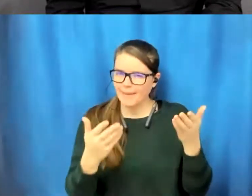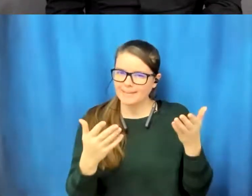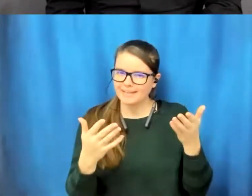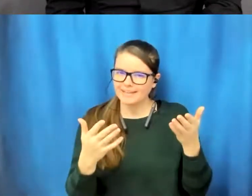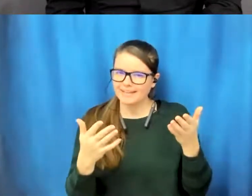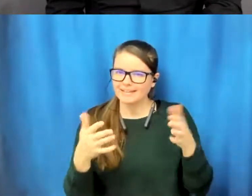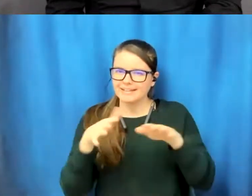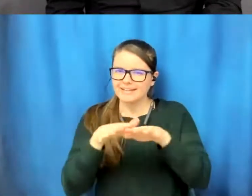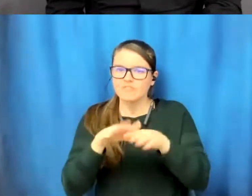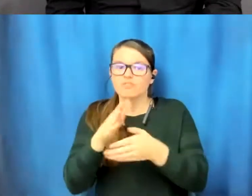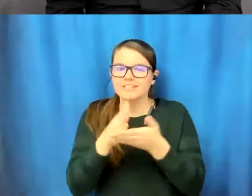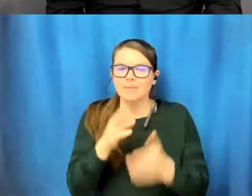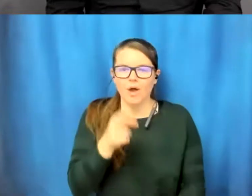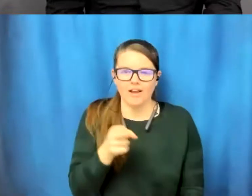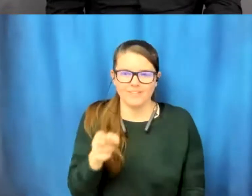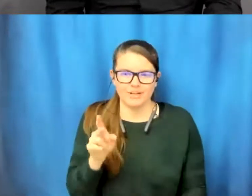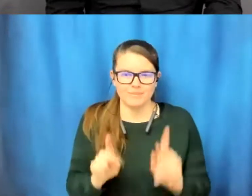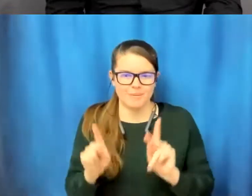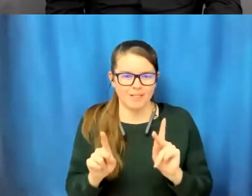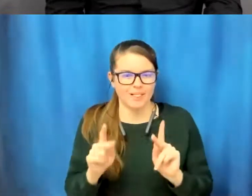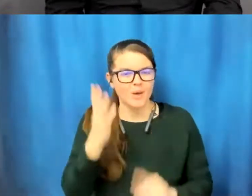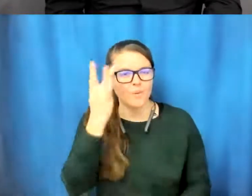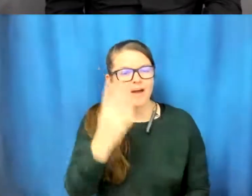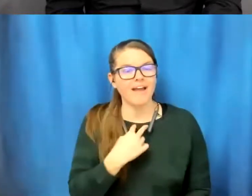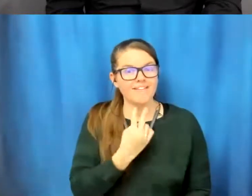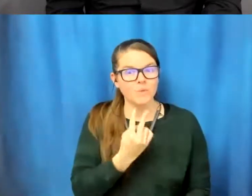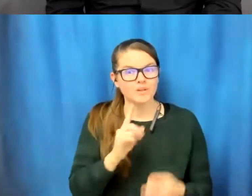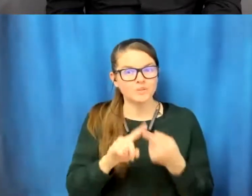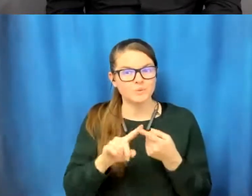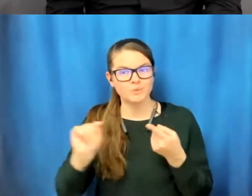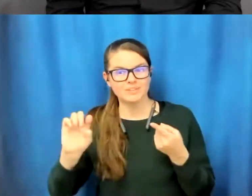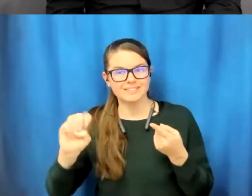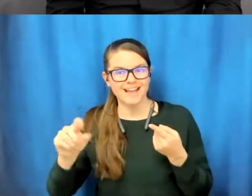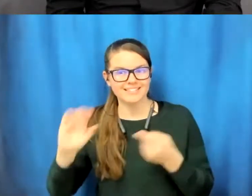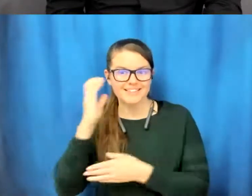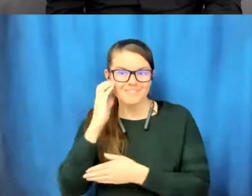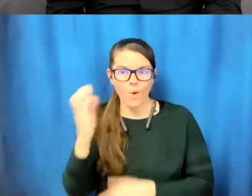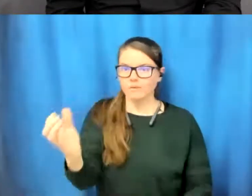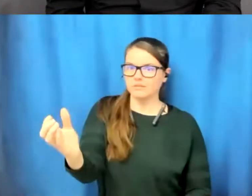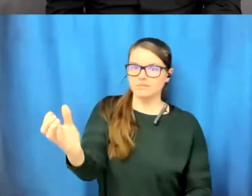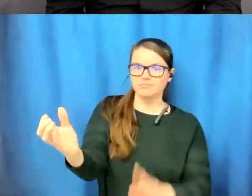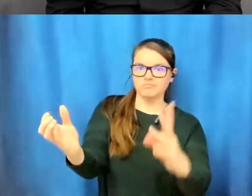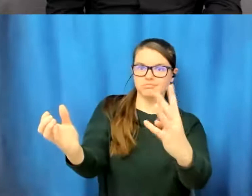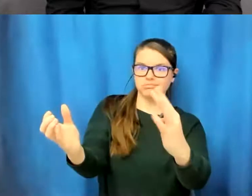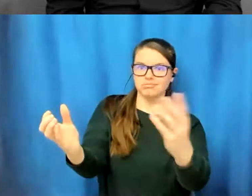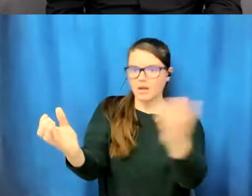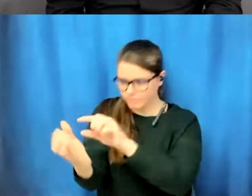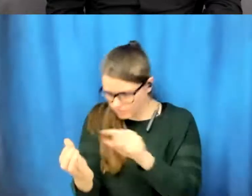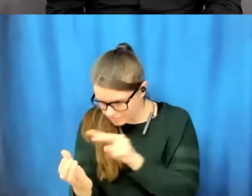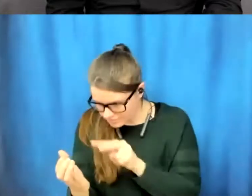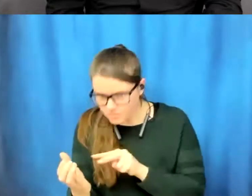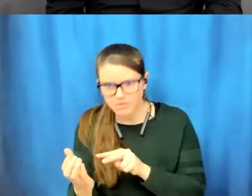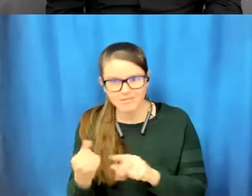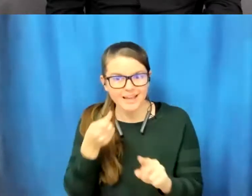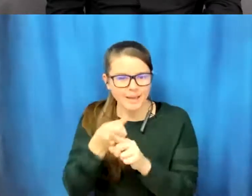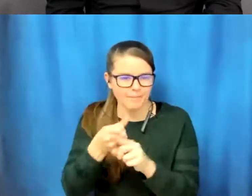hard of hearing people who use some of the voice to text technology on their phones. And so in that sense, we could use that in the healthcare